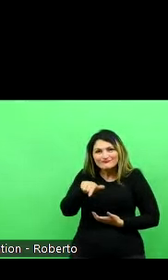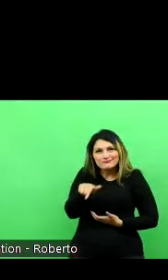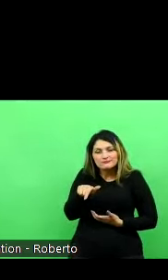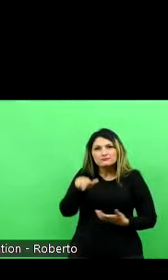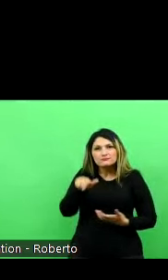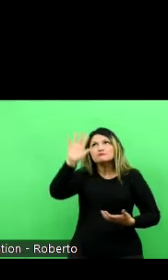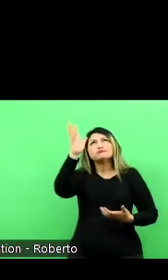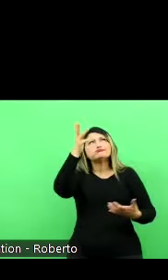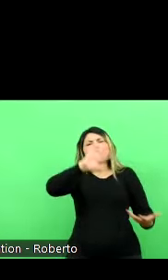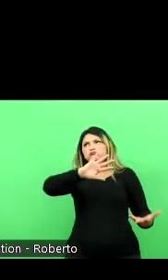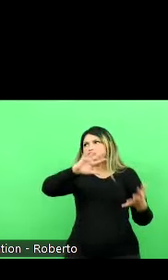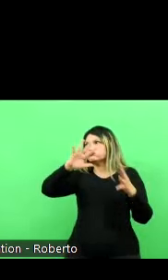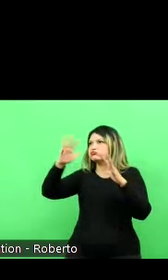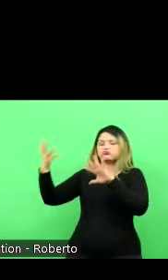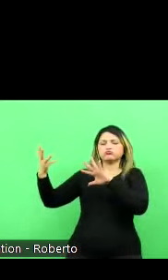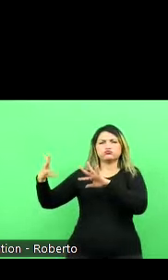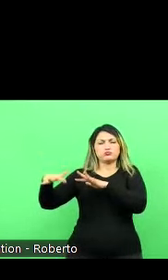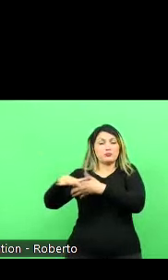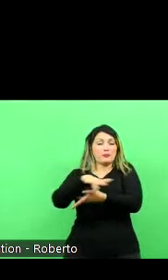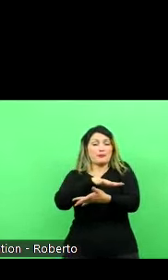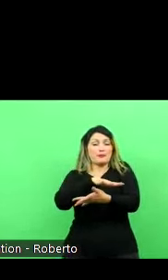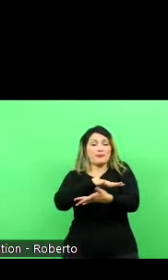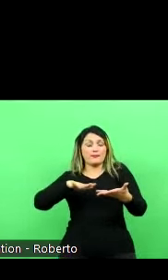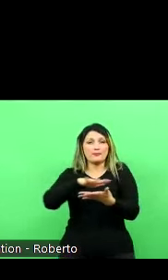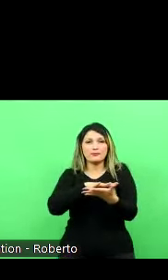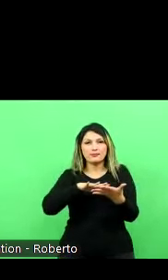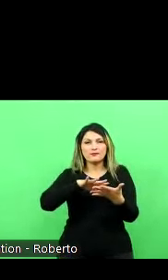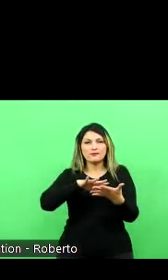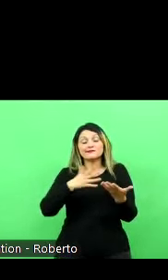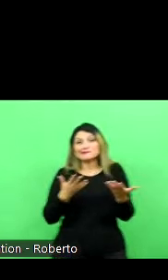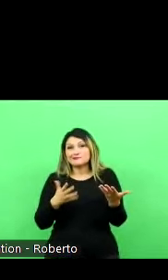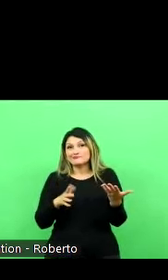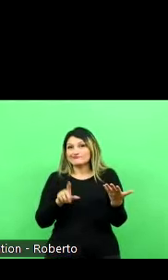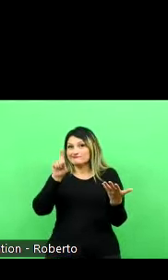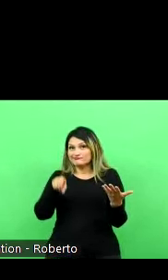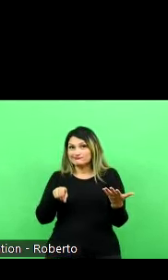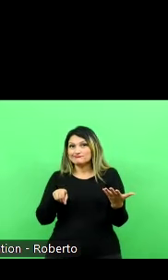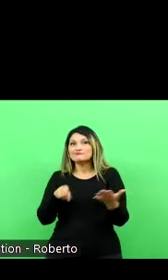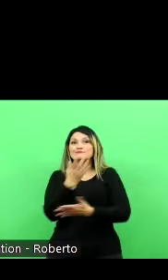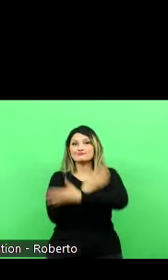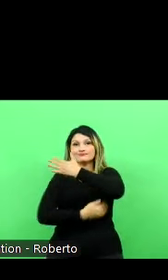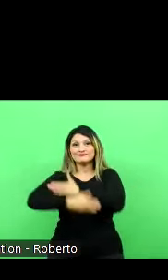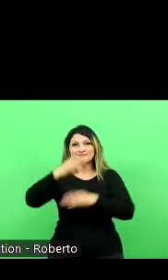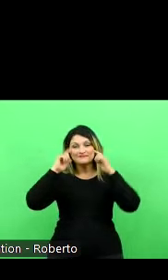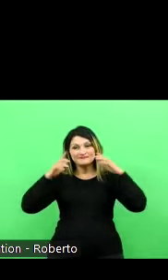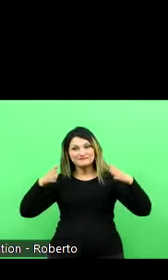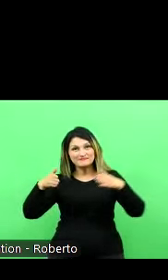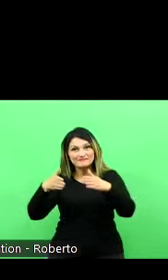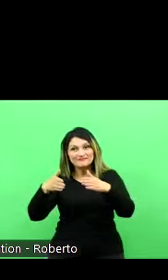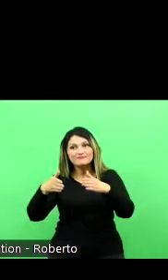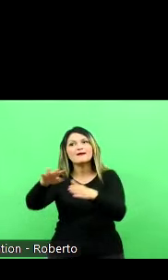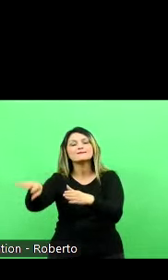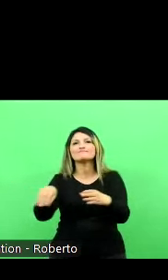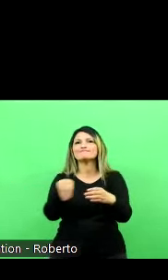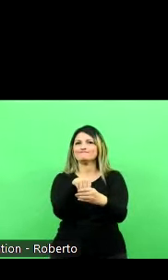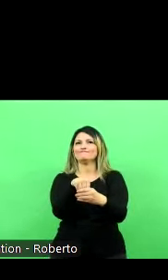addressing the threats posed by this urbanization and climate change in terms of disaster risk reduction,